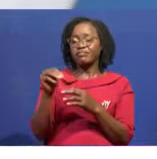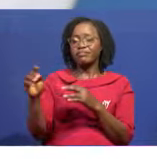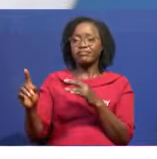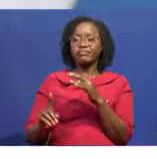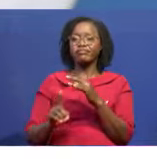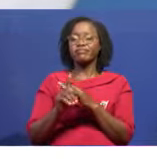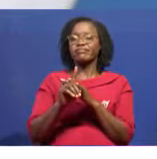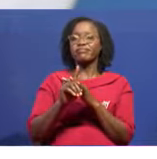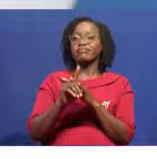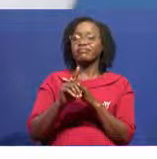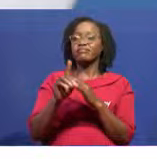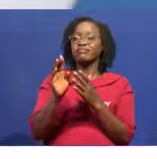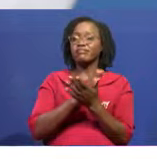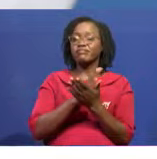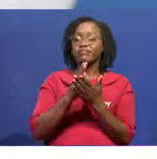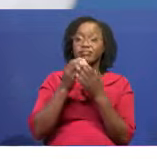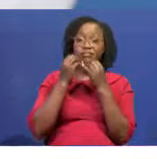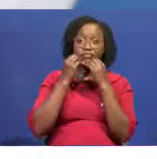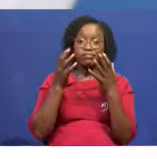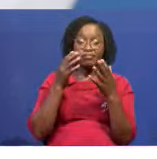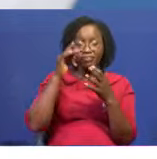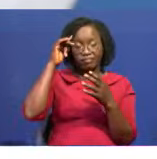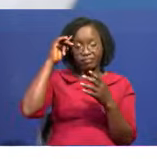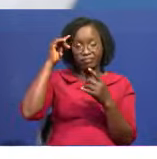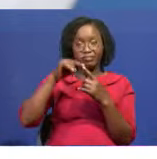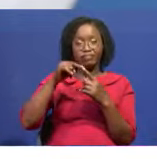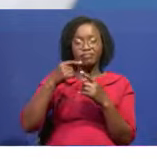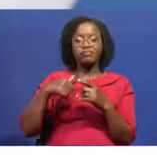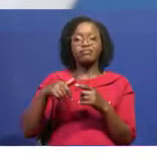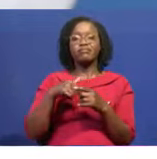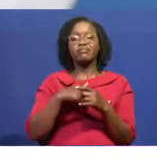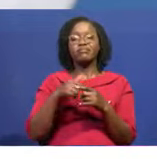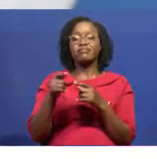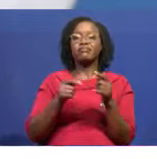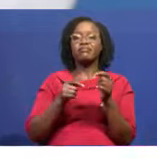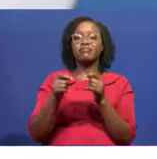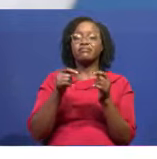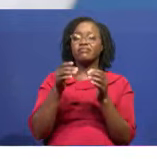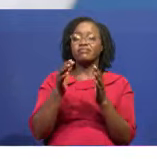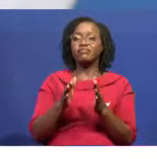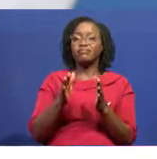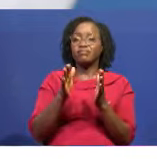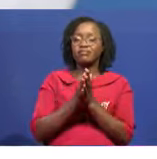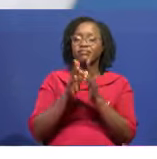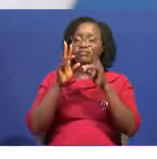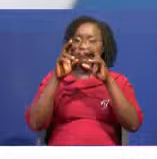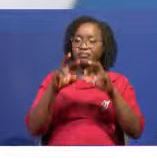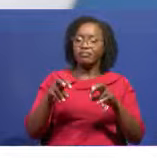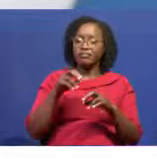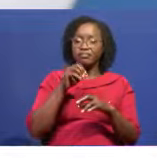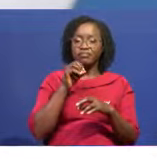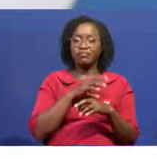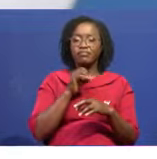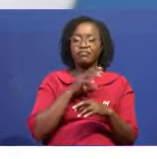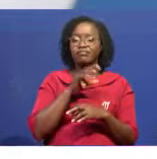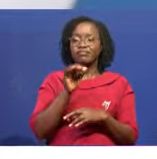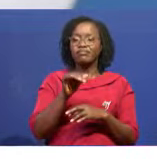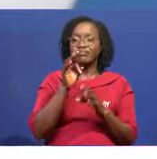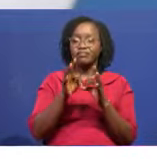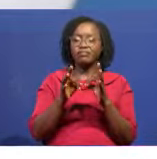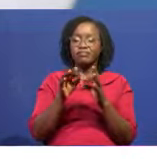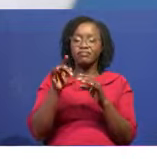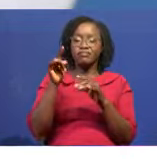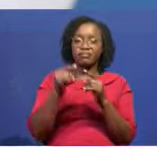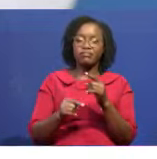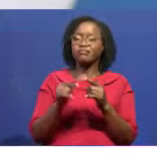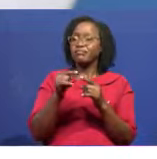out to give us this information for purposes of us as the Ombudsman to investigate them. There's a fear that if I come out to